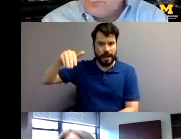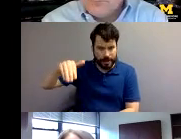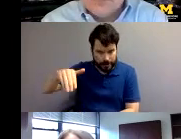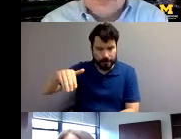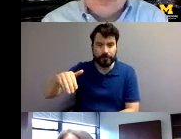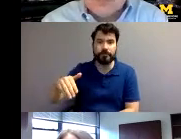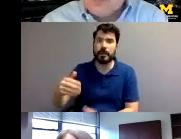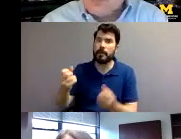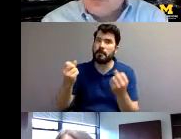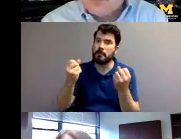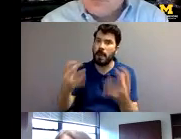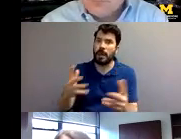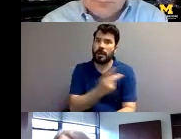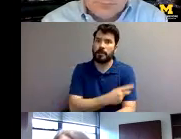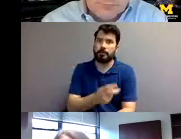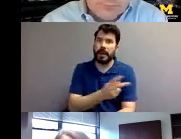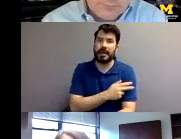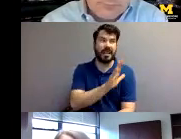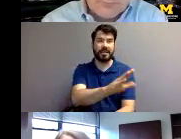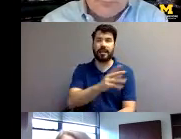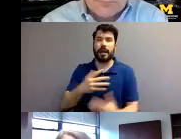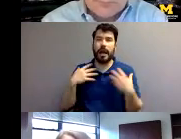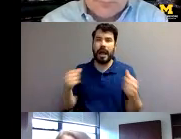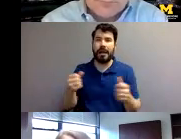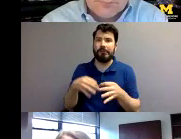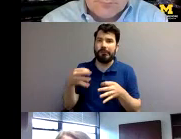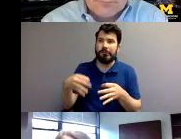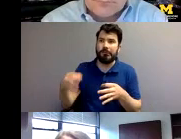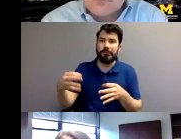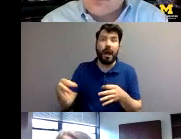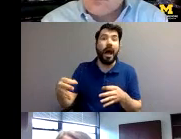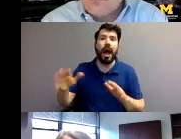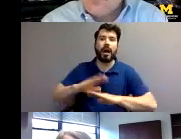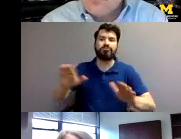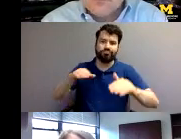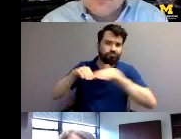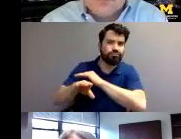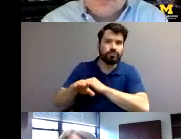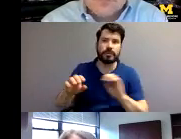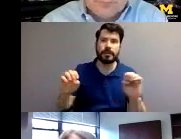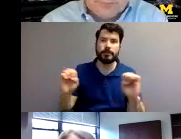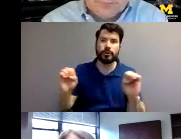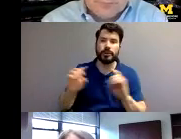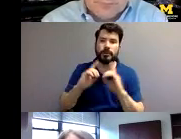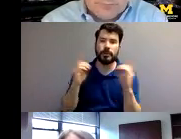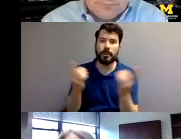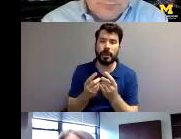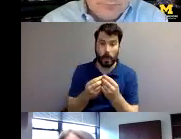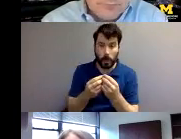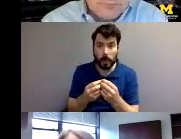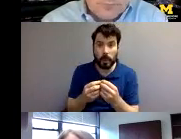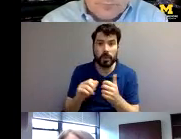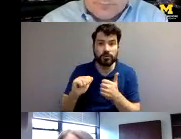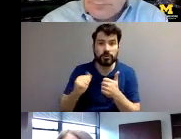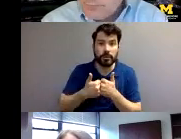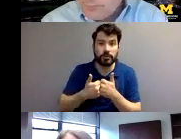of patients that have delayed care and have come in through the ED. So we have had some challenges in spite of trying to